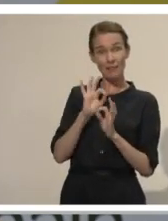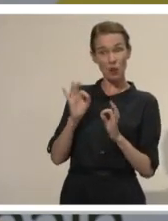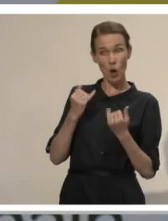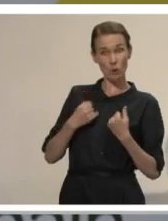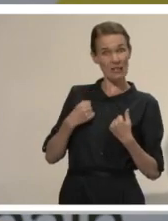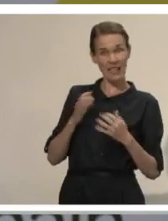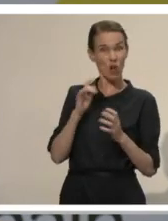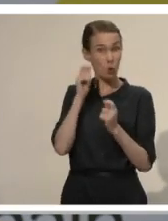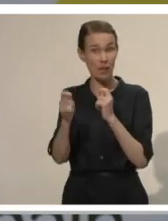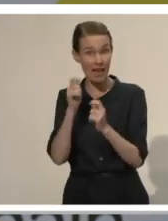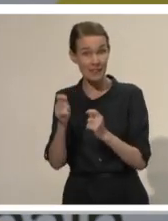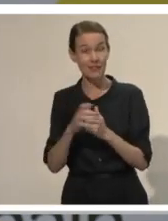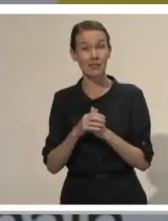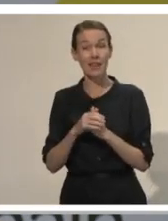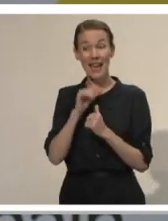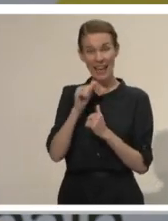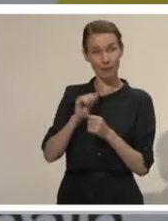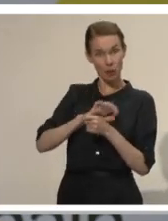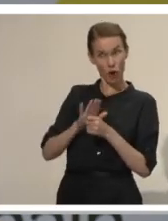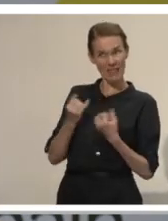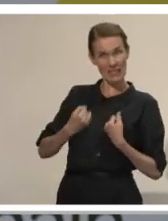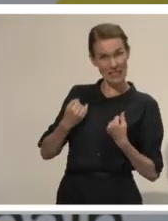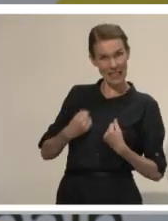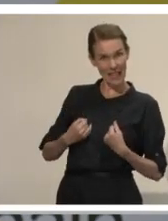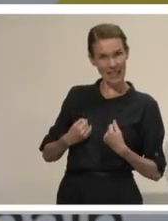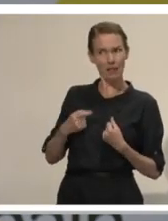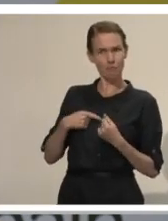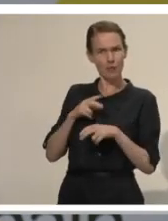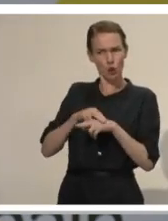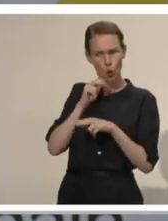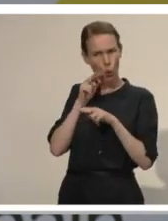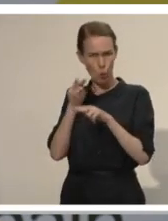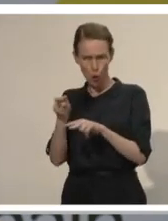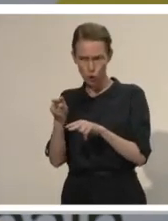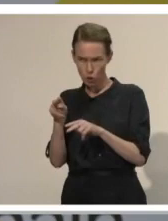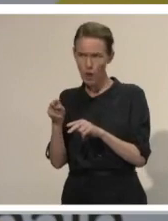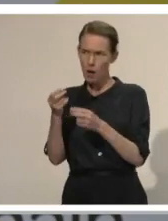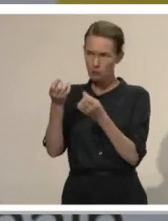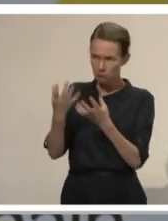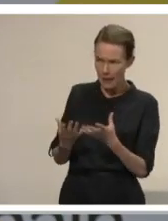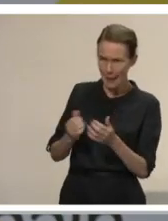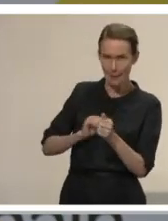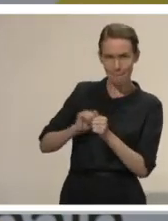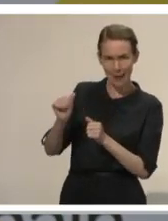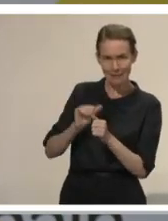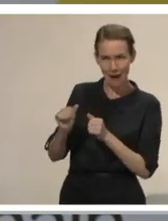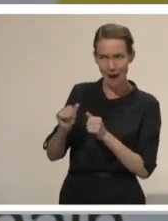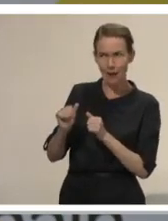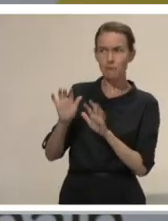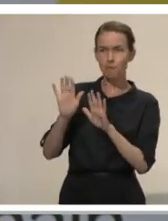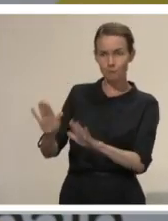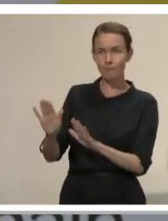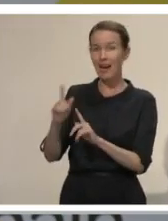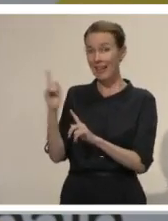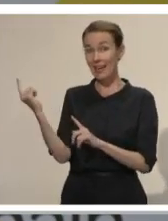they have recovered and have clinically been determined to have recovered. But every resident going in or returning goes